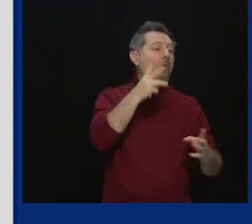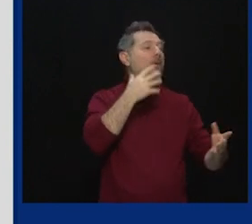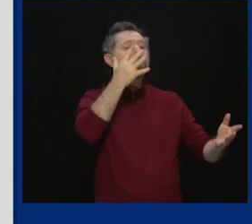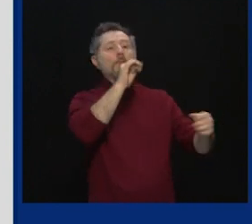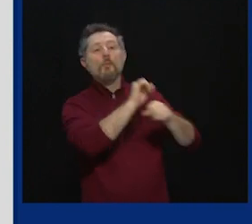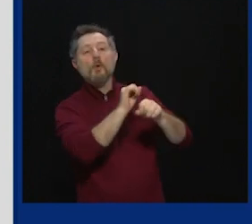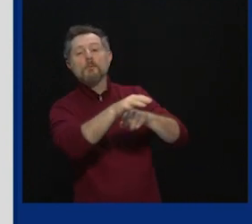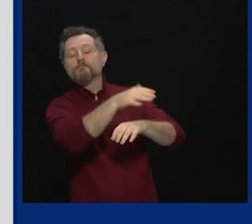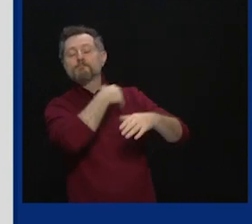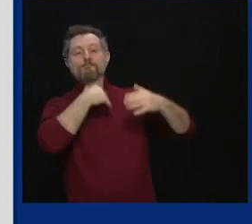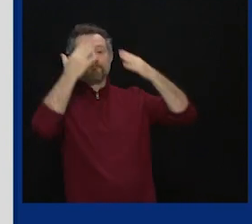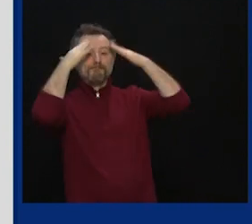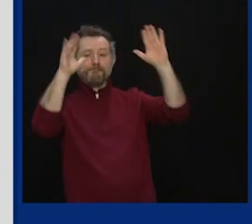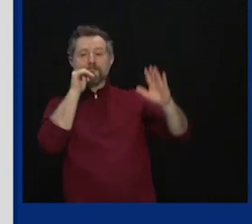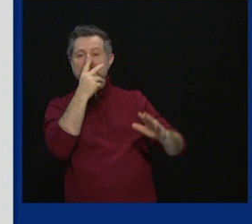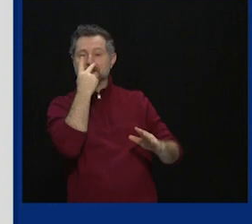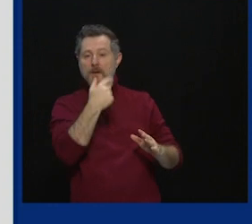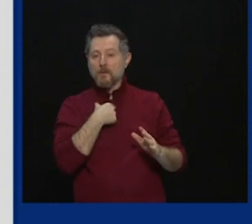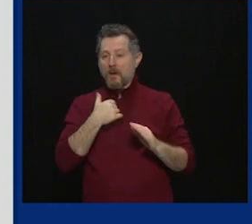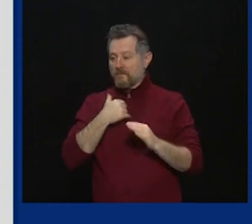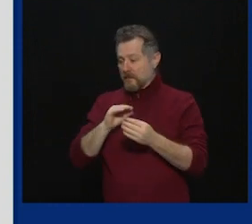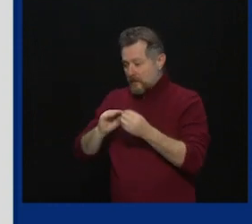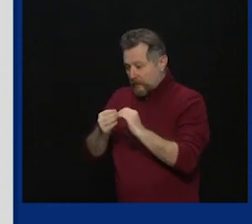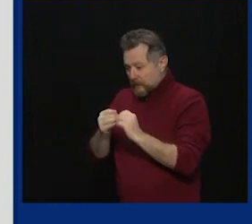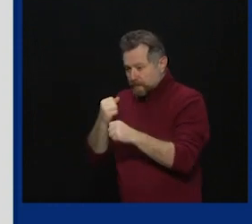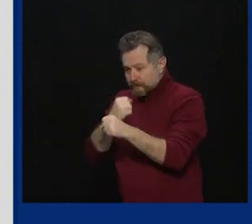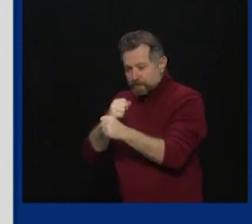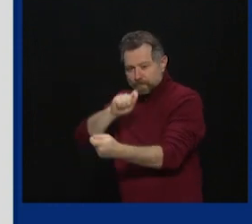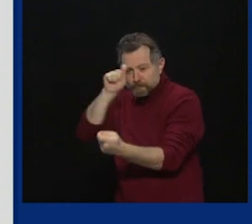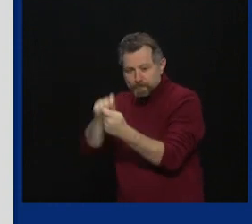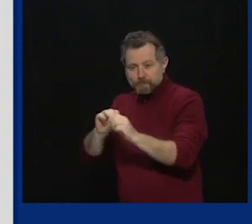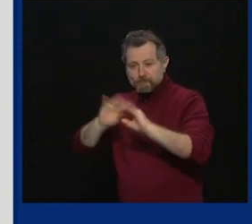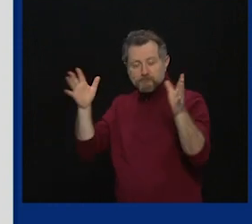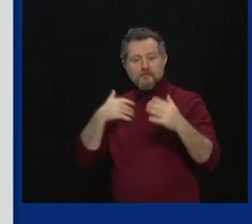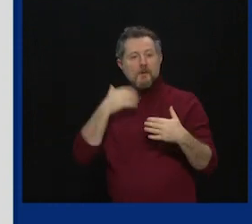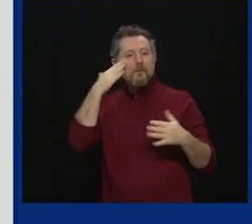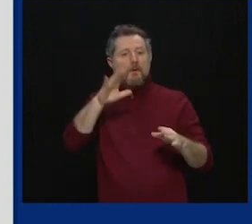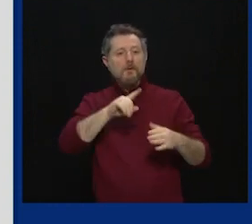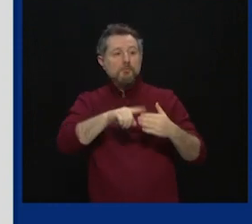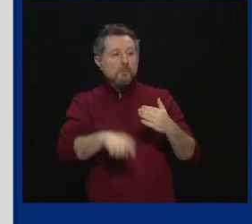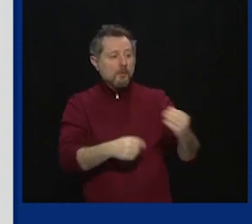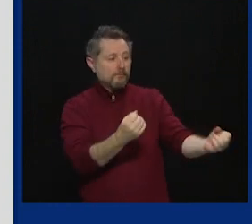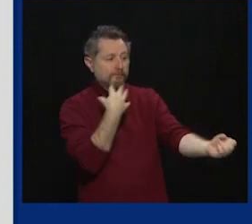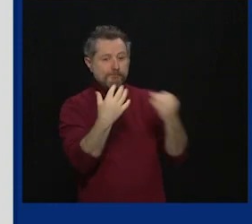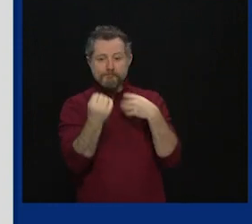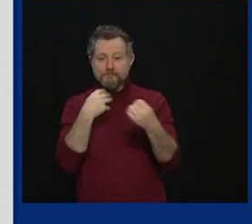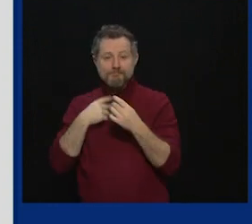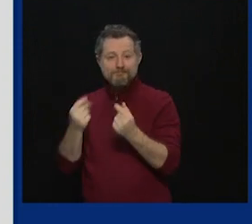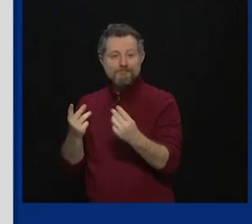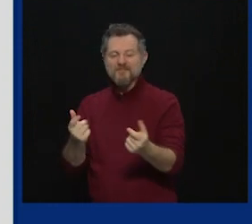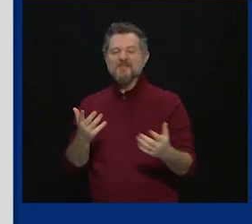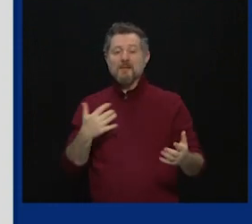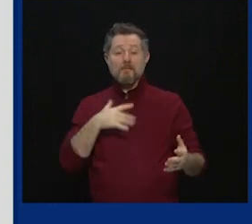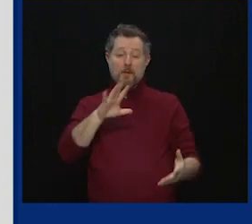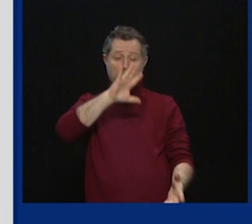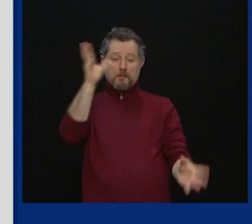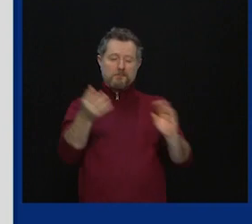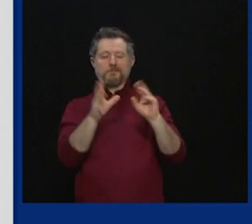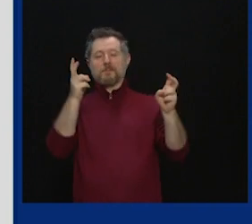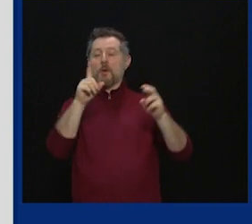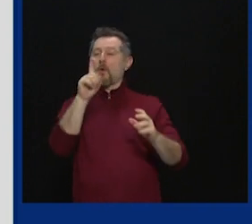always of getting those results in real time. So we look at the cases per 100,000, and those numbers are up